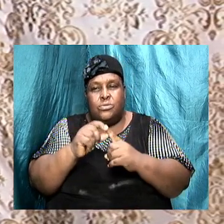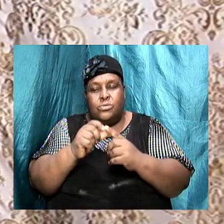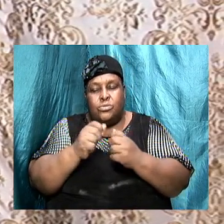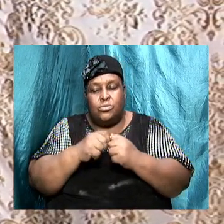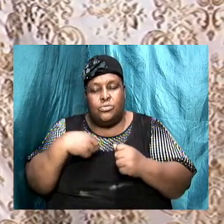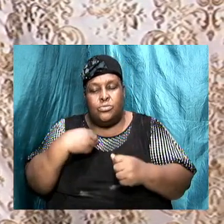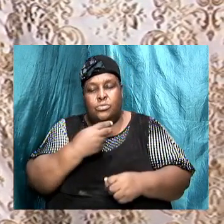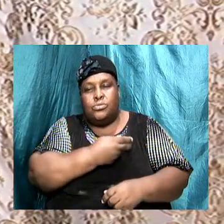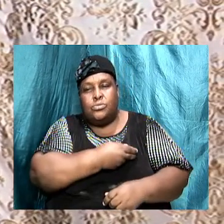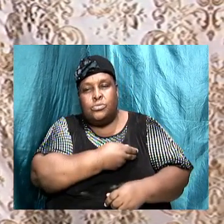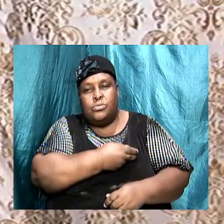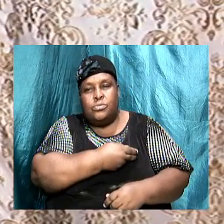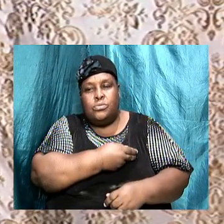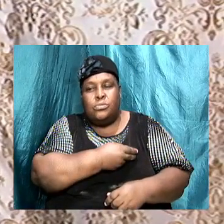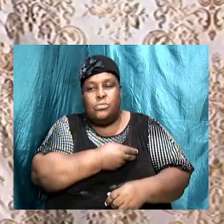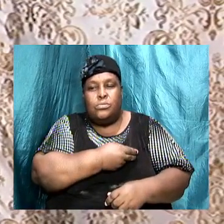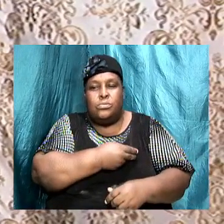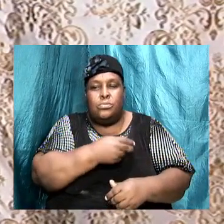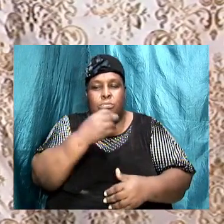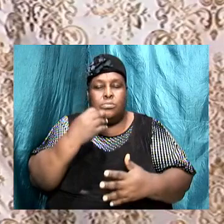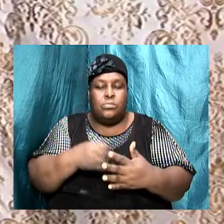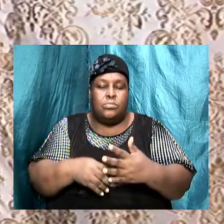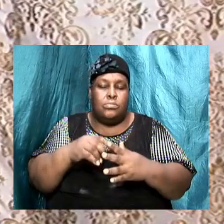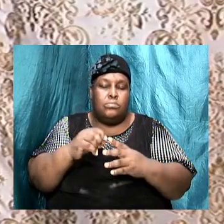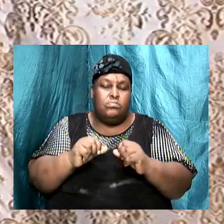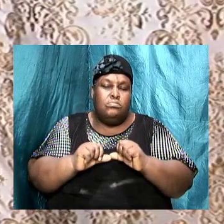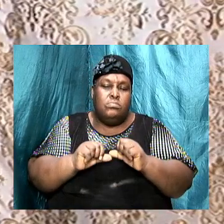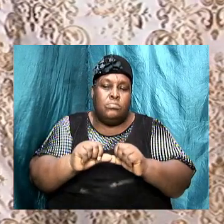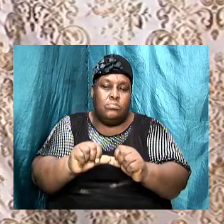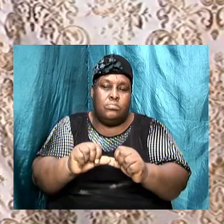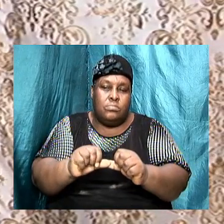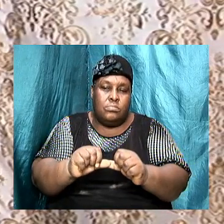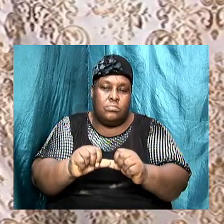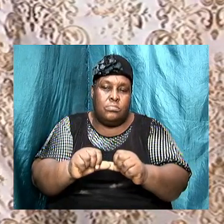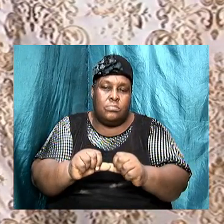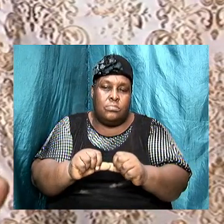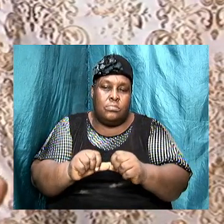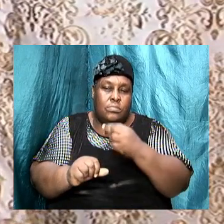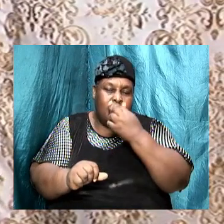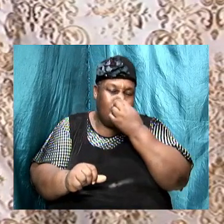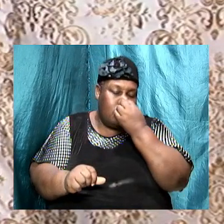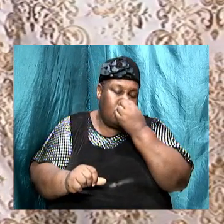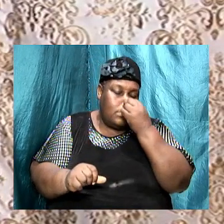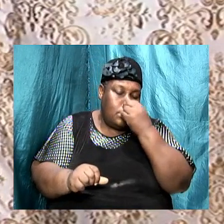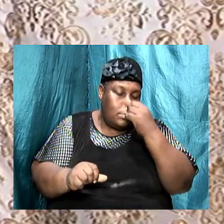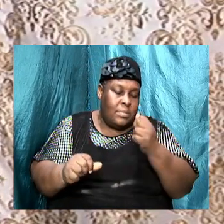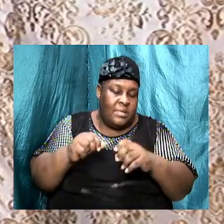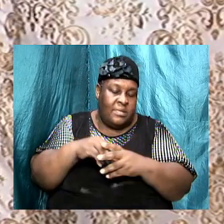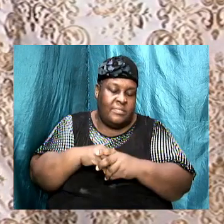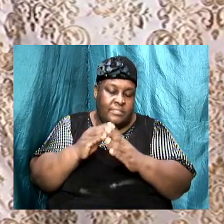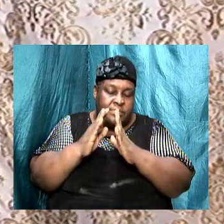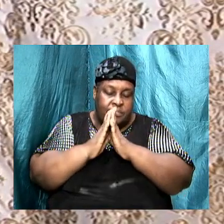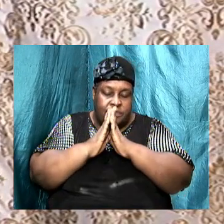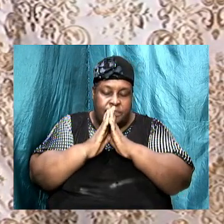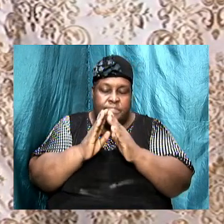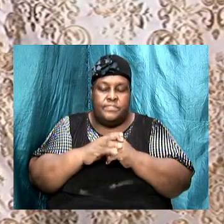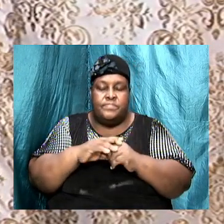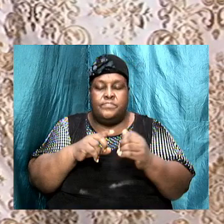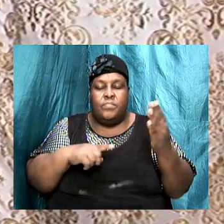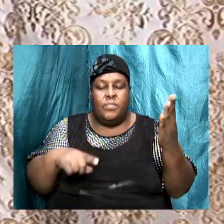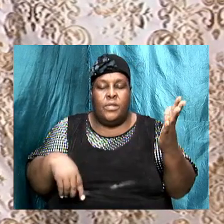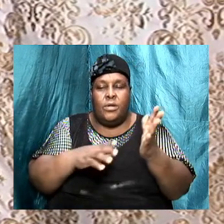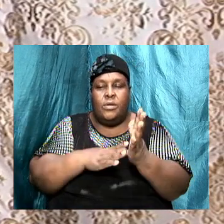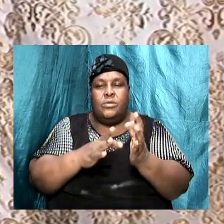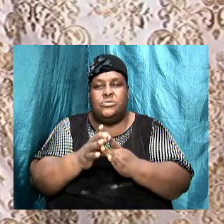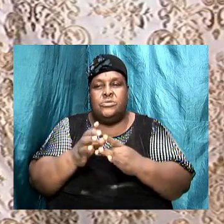us. Amen. Just before I go any further, let me just open in prayer. Lord